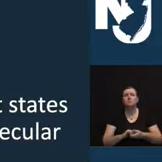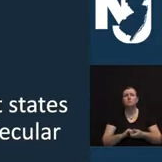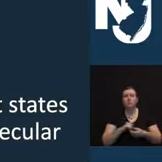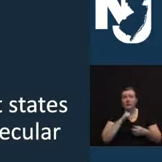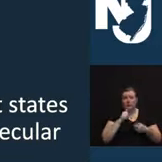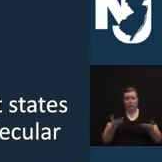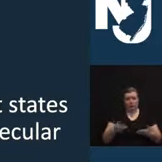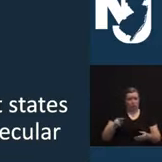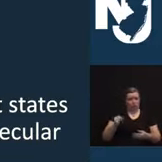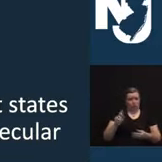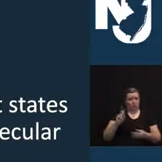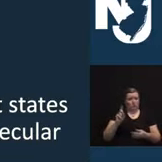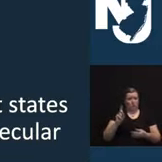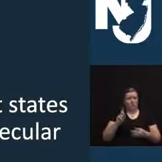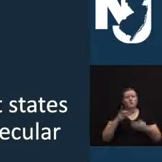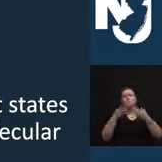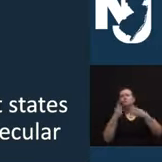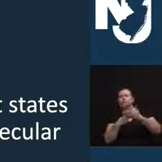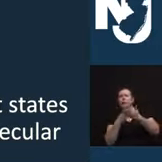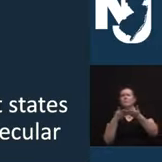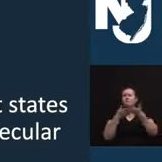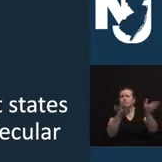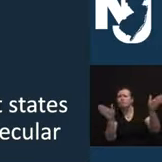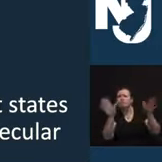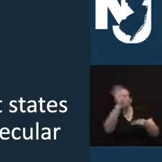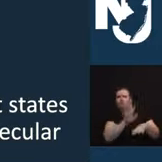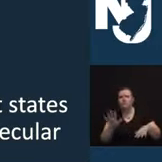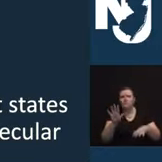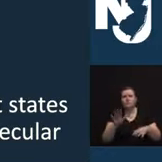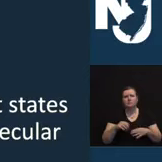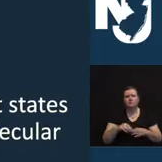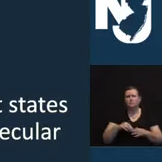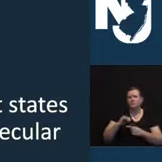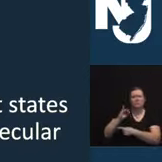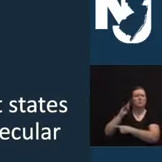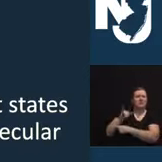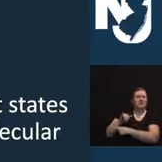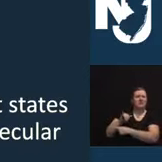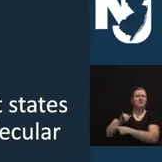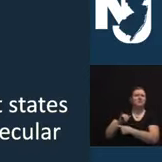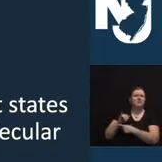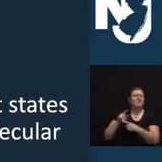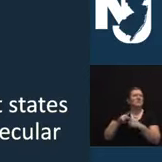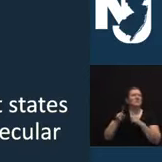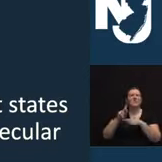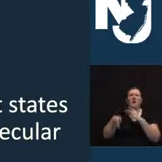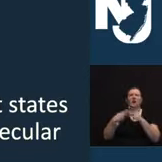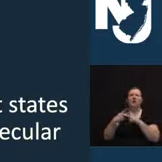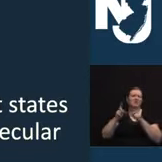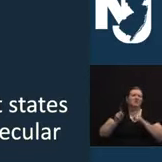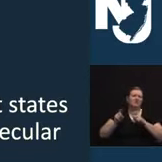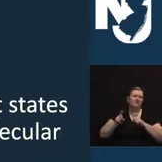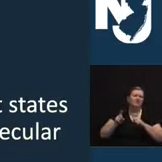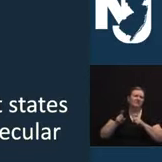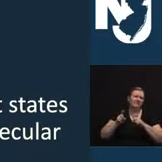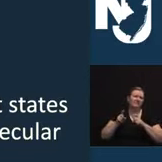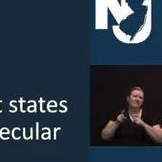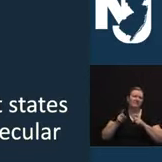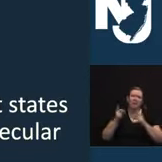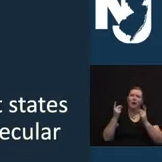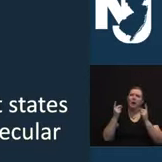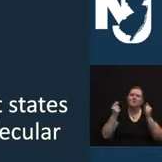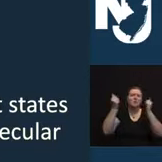this is a big one, which differentiates this from other rapid tests. This is an automatic sync up on the